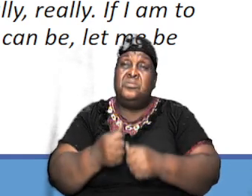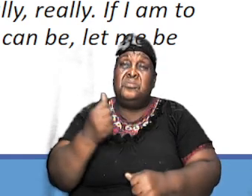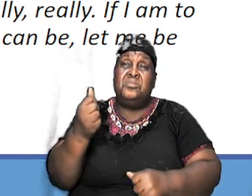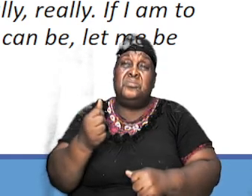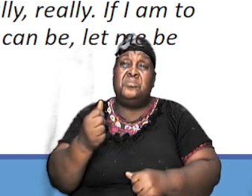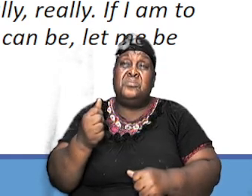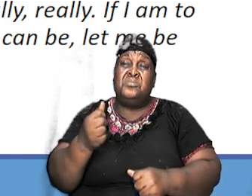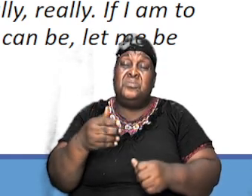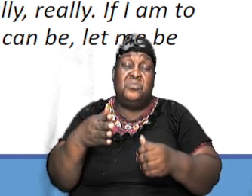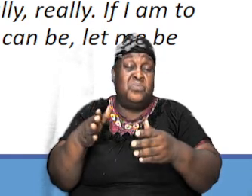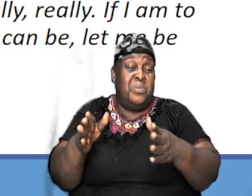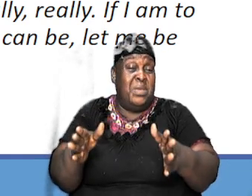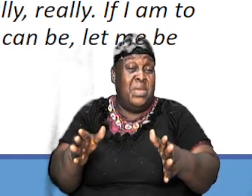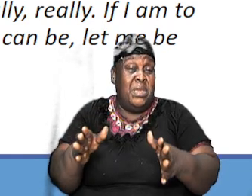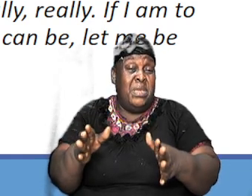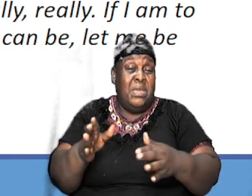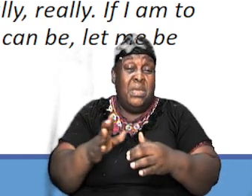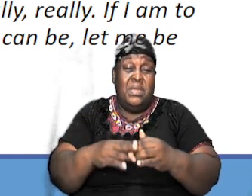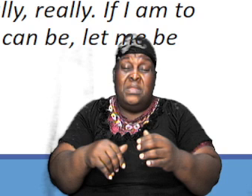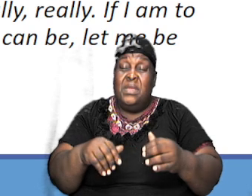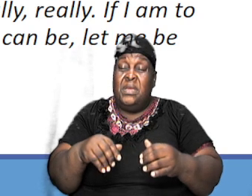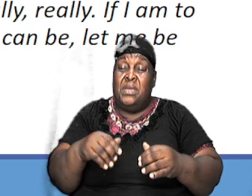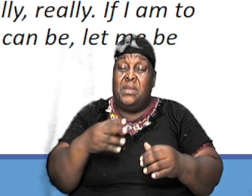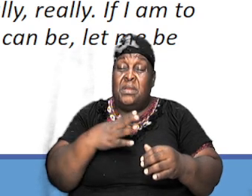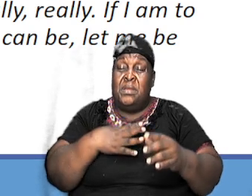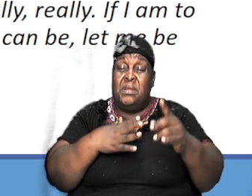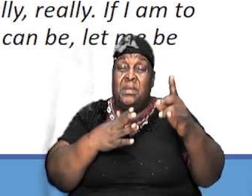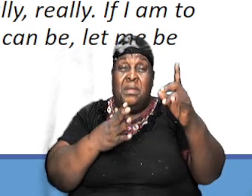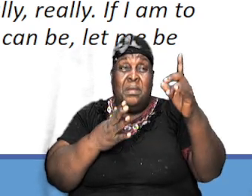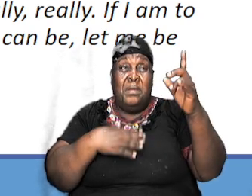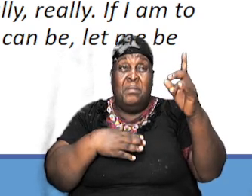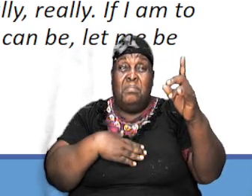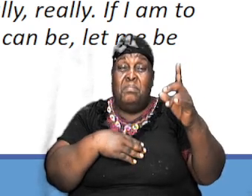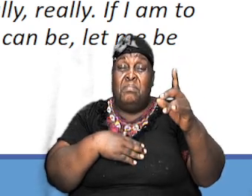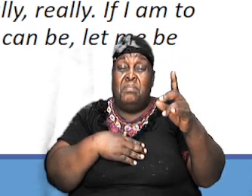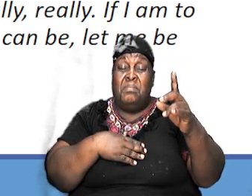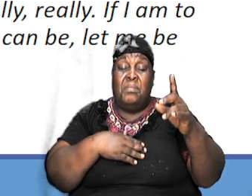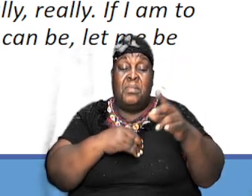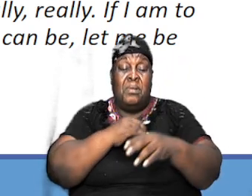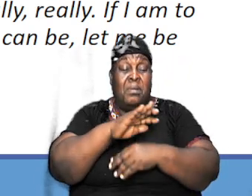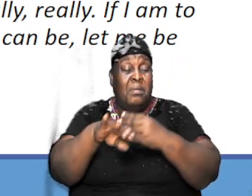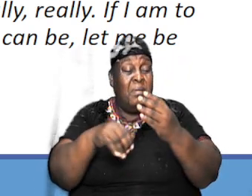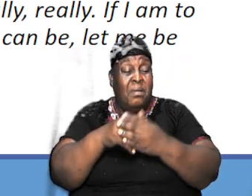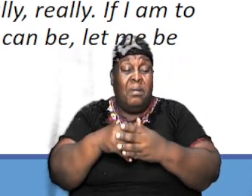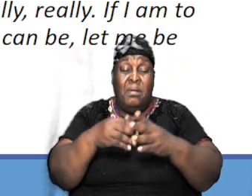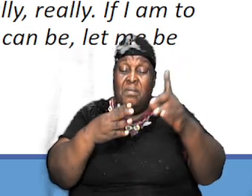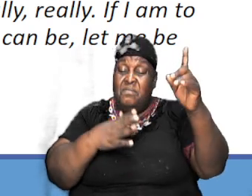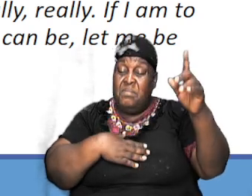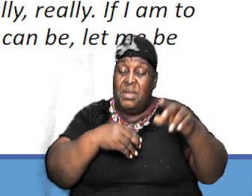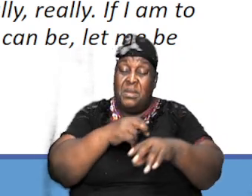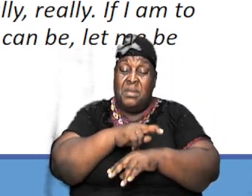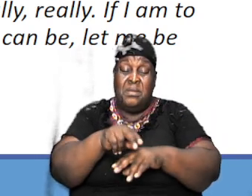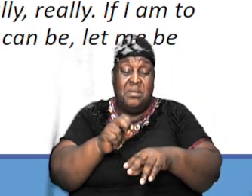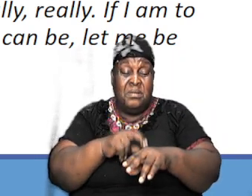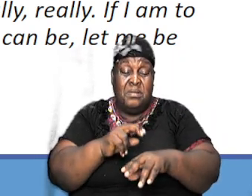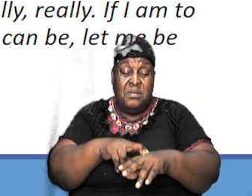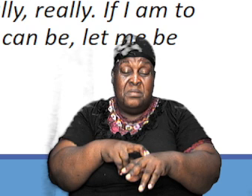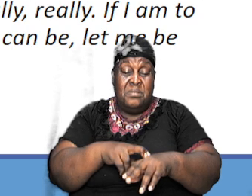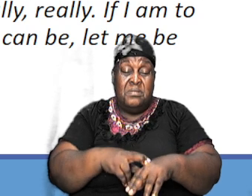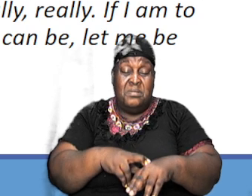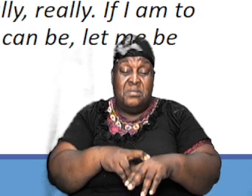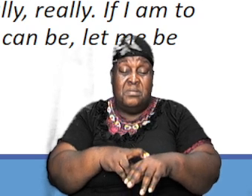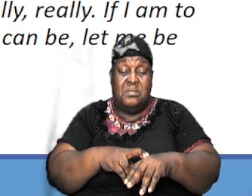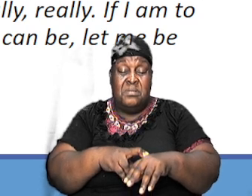I exist in such sort that my whole inscrutable nature is implied in my